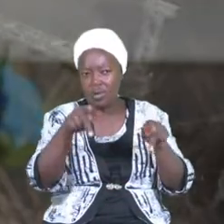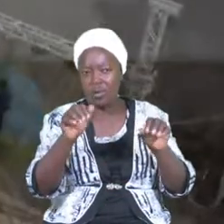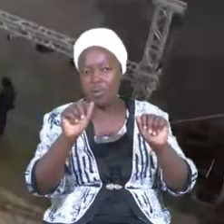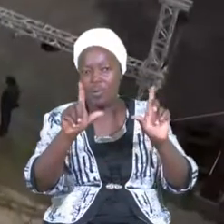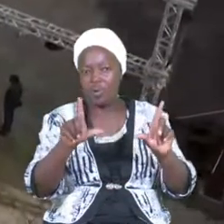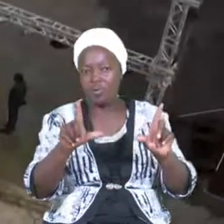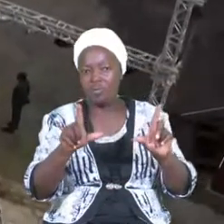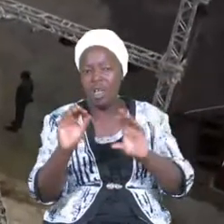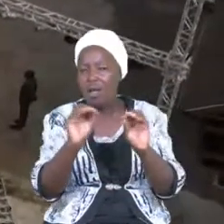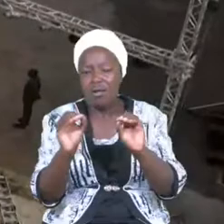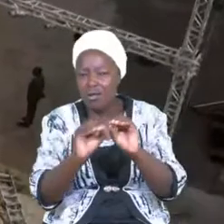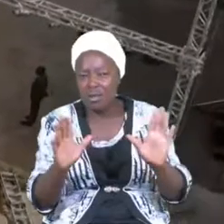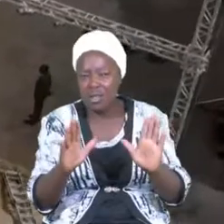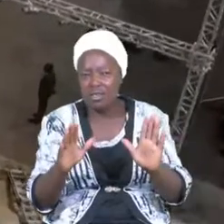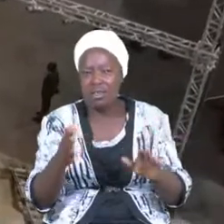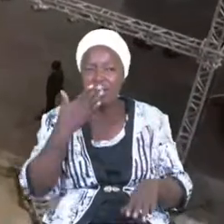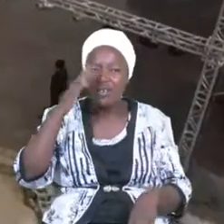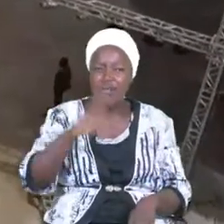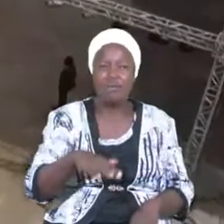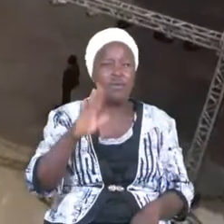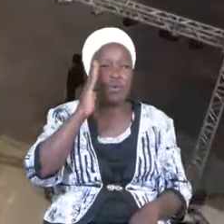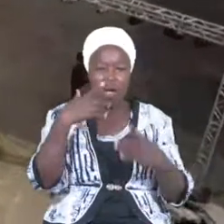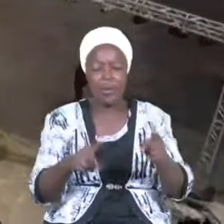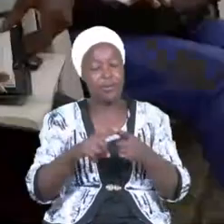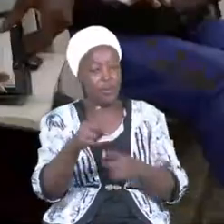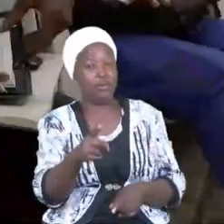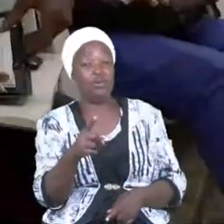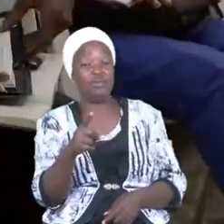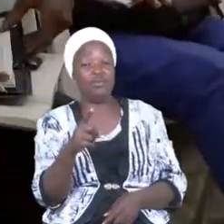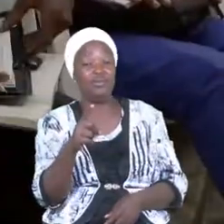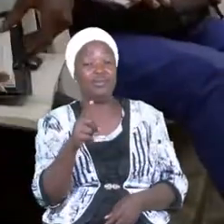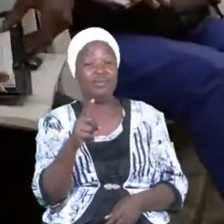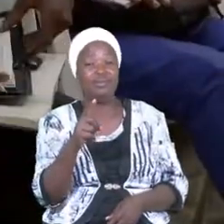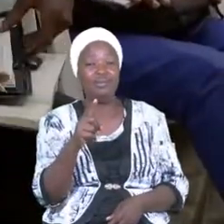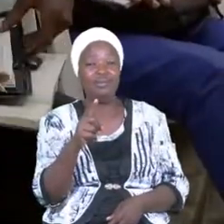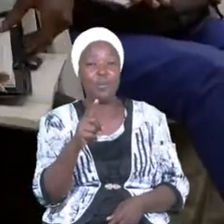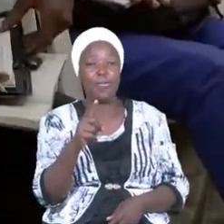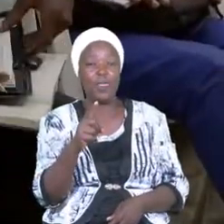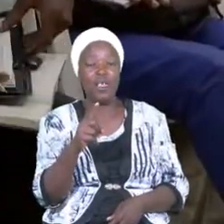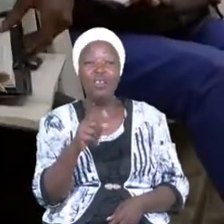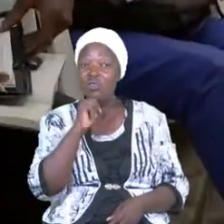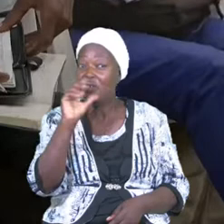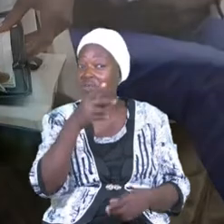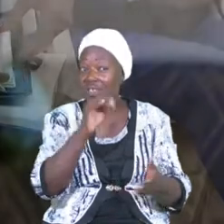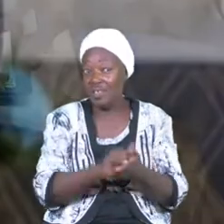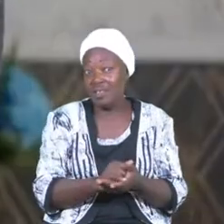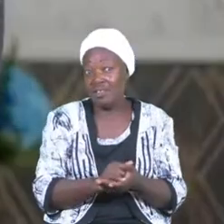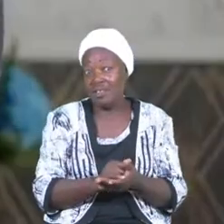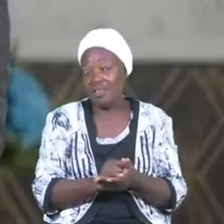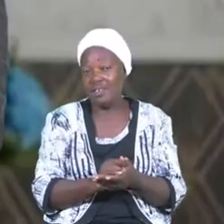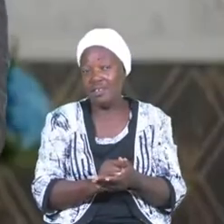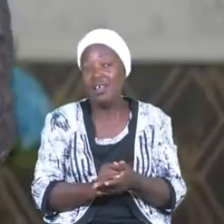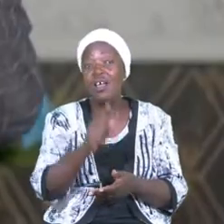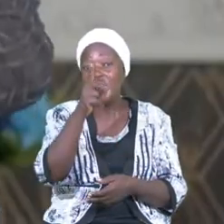Nothing evil will happen unto you. Not only that, God has